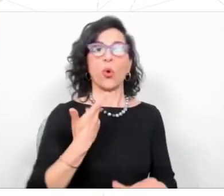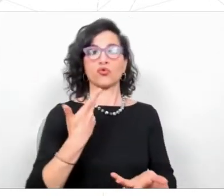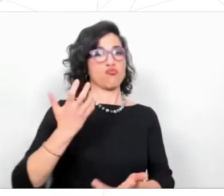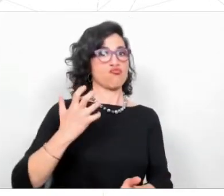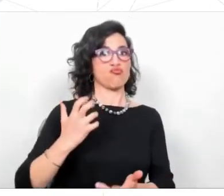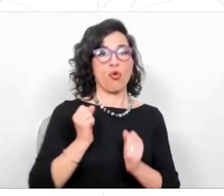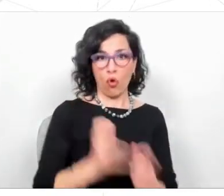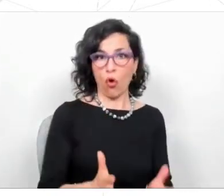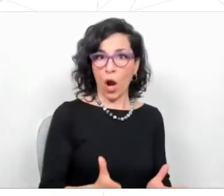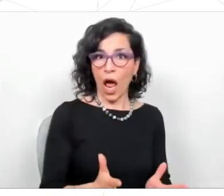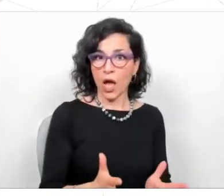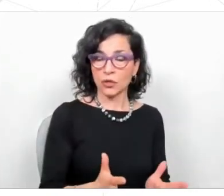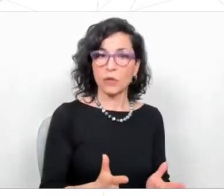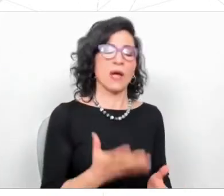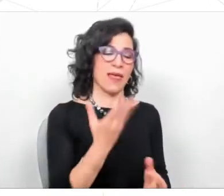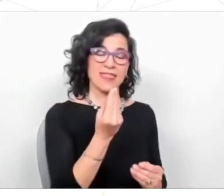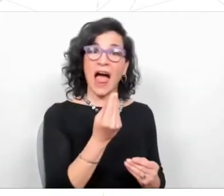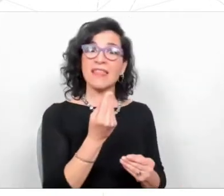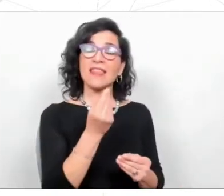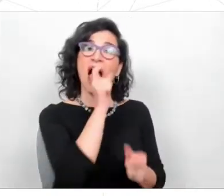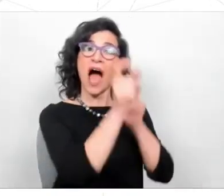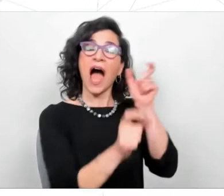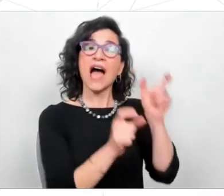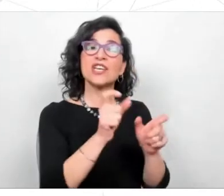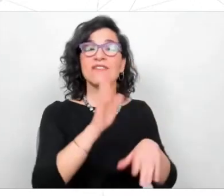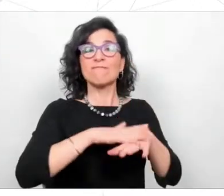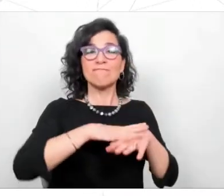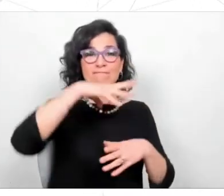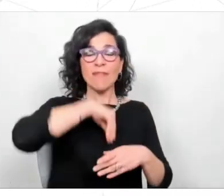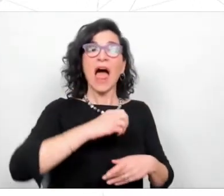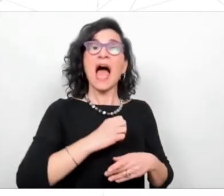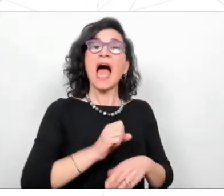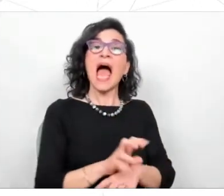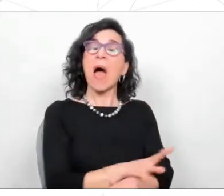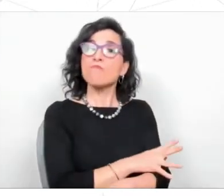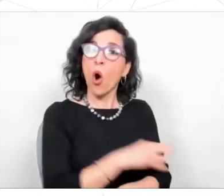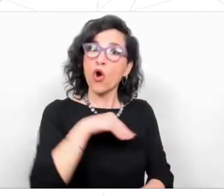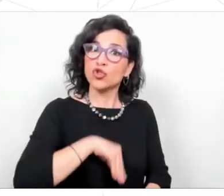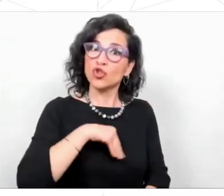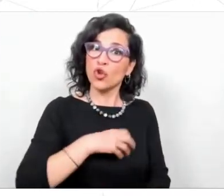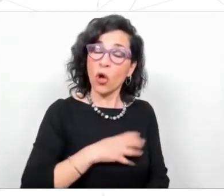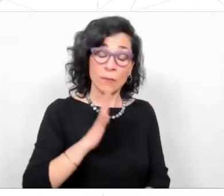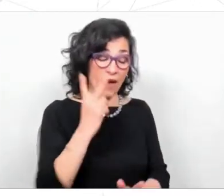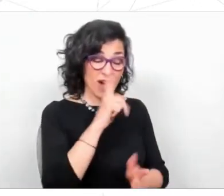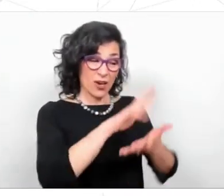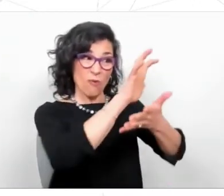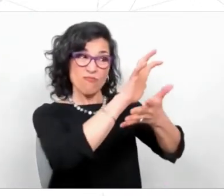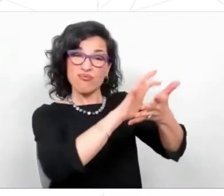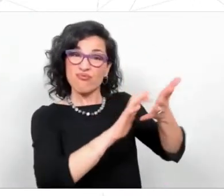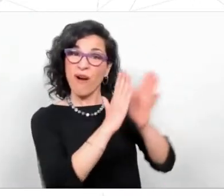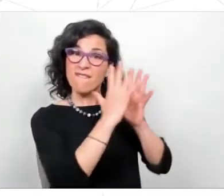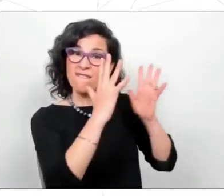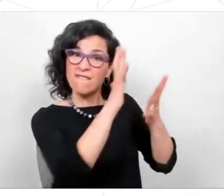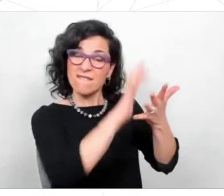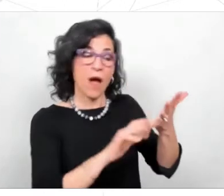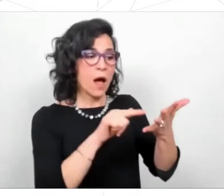valiant. Lots of stirring emotional adjectives that he's using in this case. But this is still a wall of text